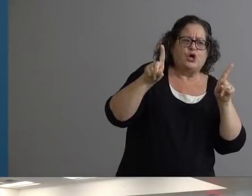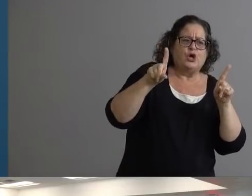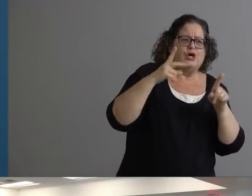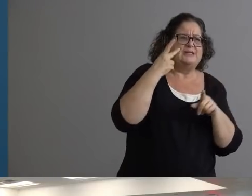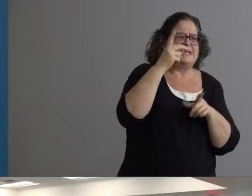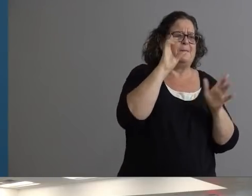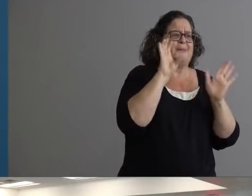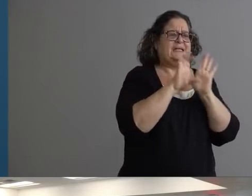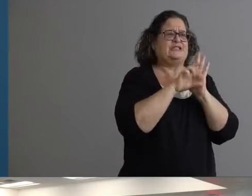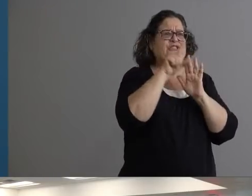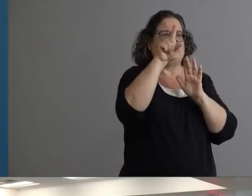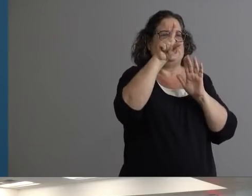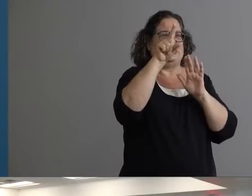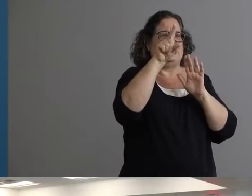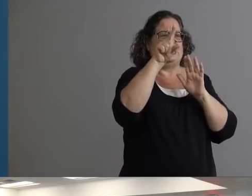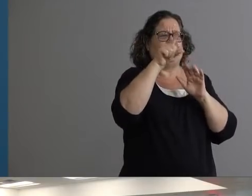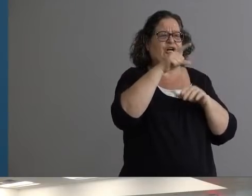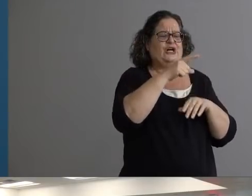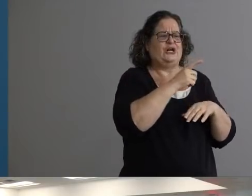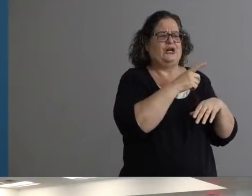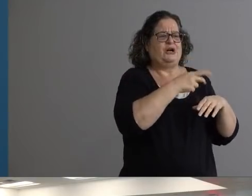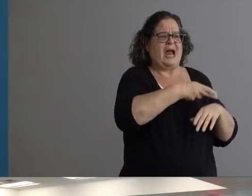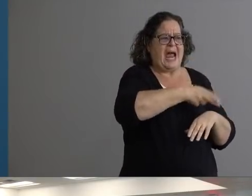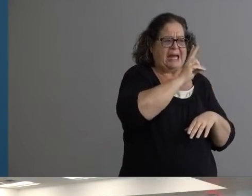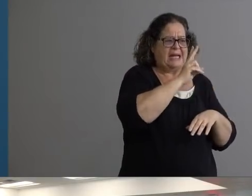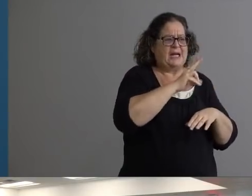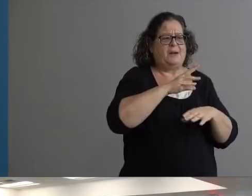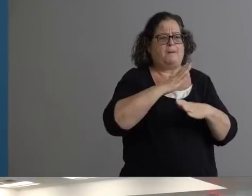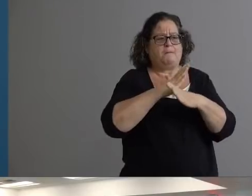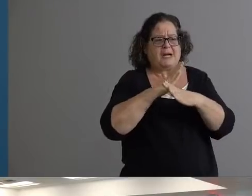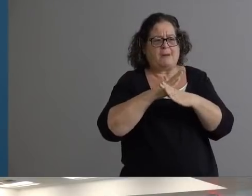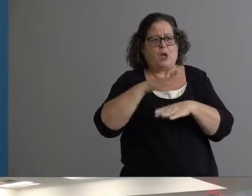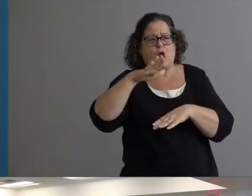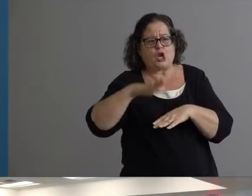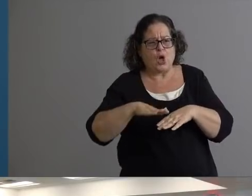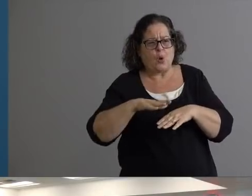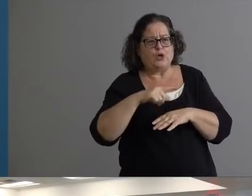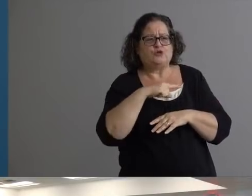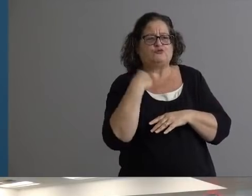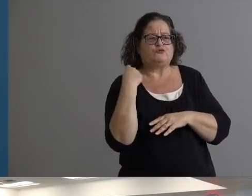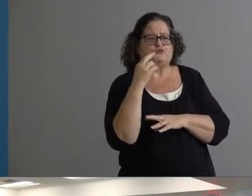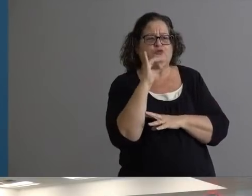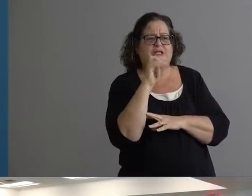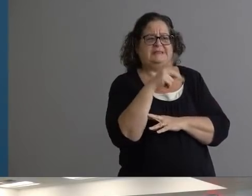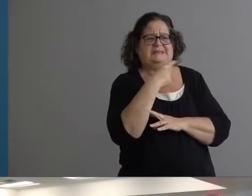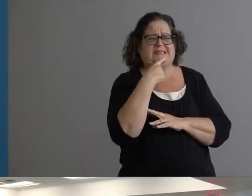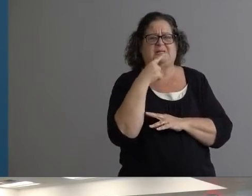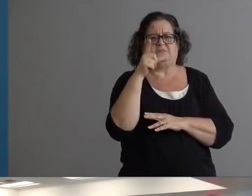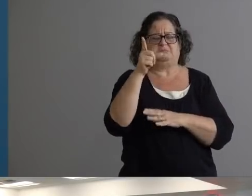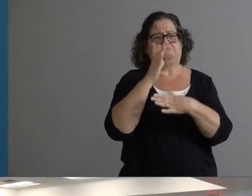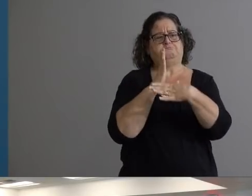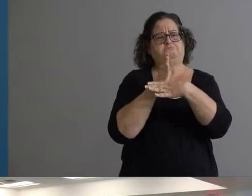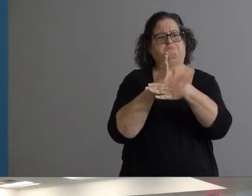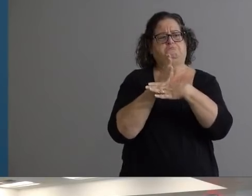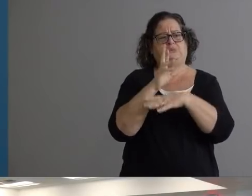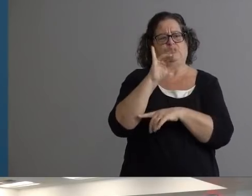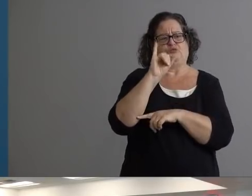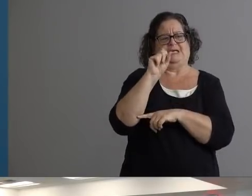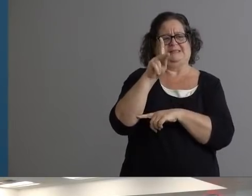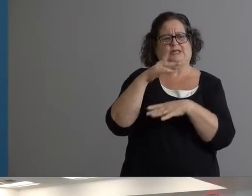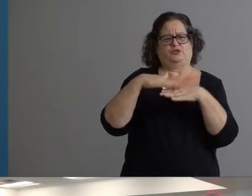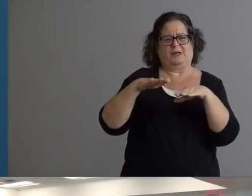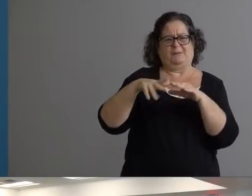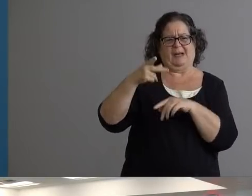moderate. In that, pools are in moderate. You shut down pools 10 days ago. So why are you not doing what